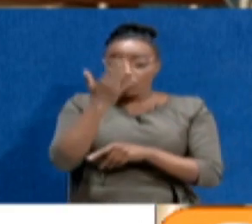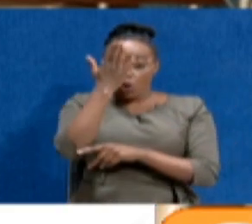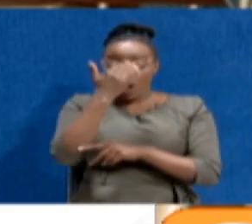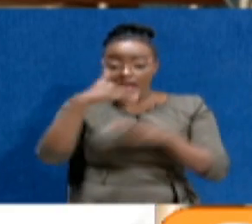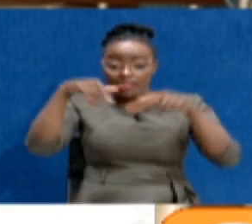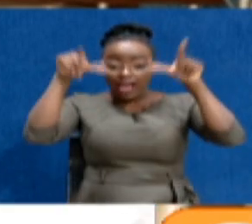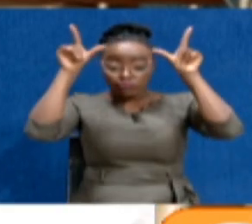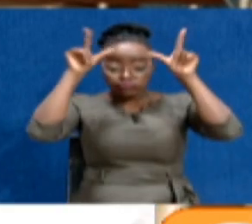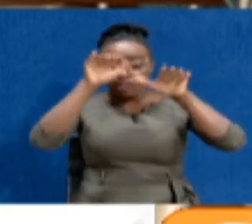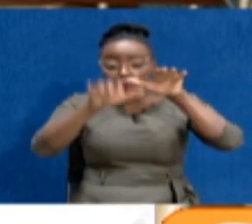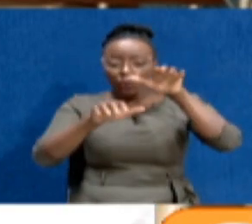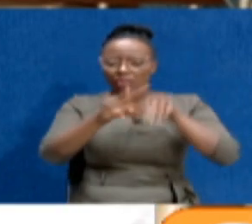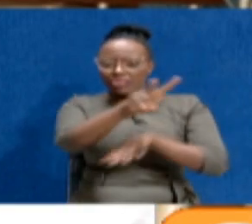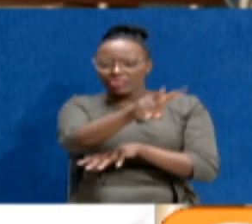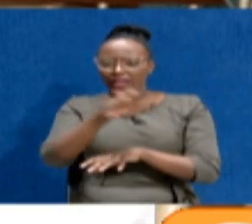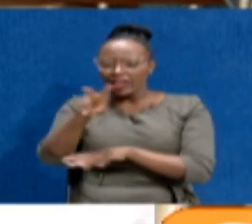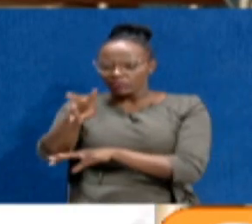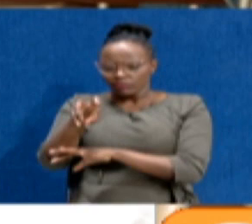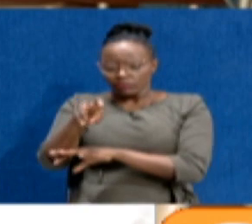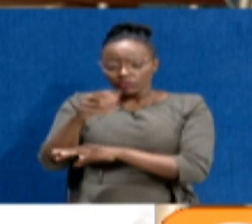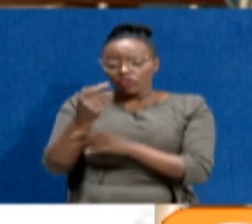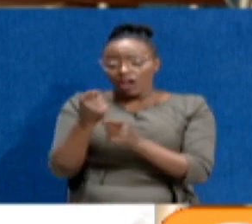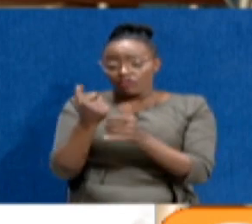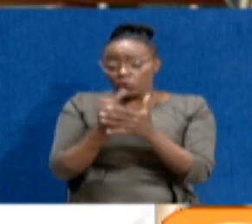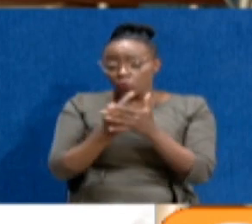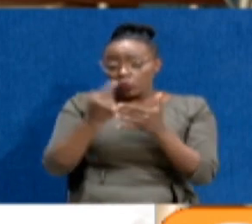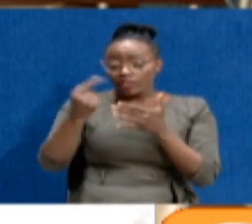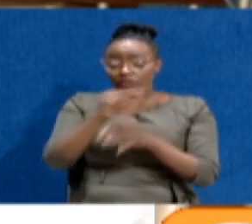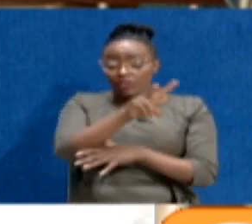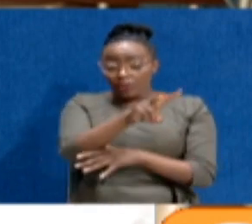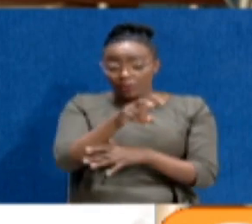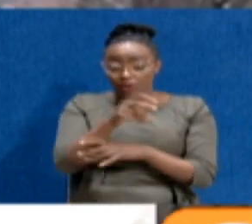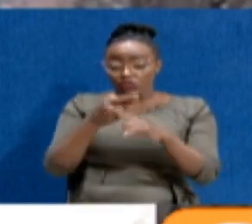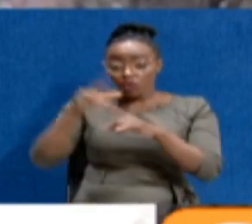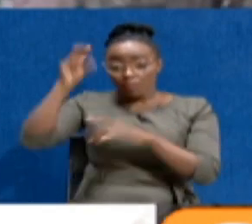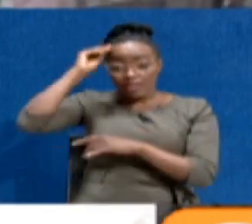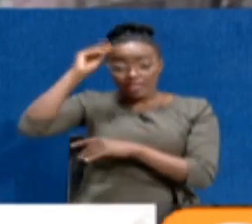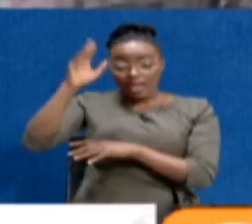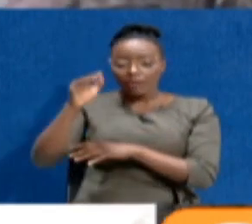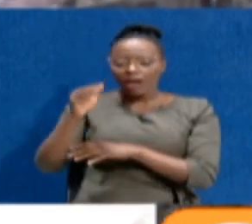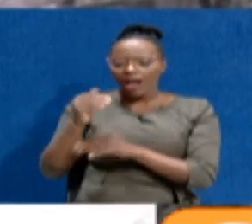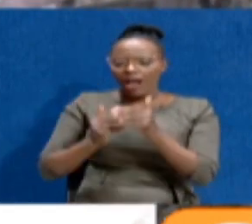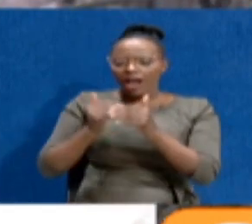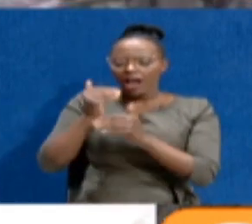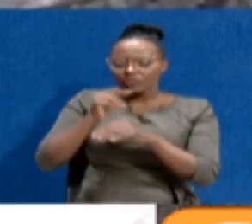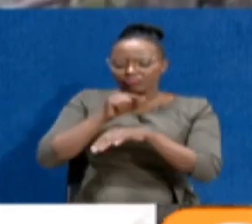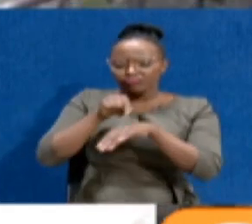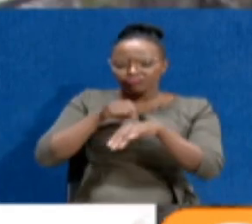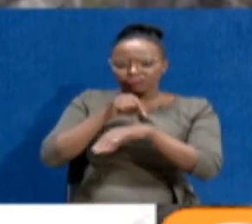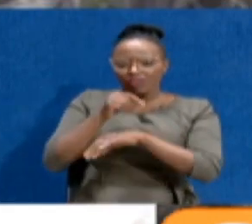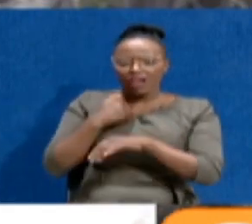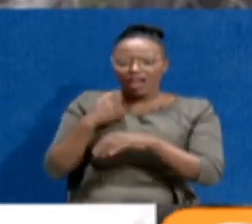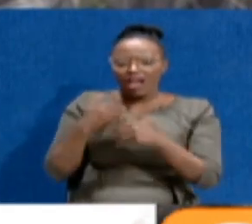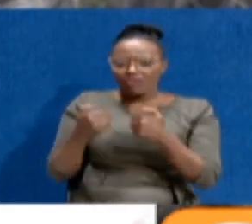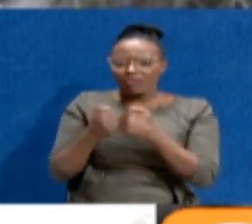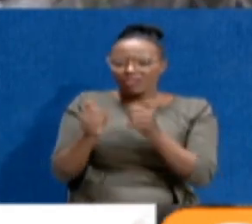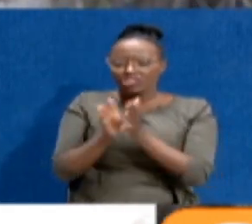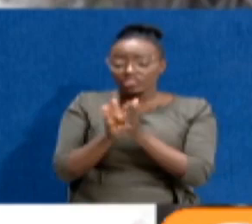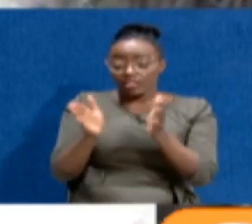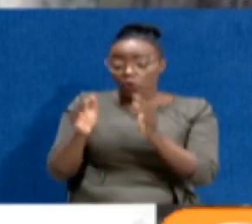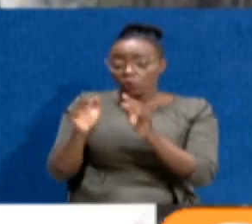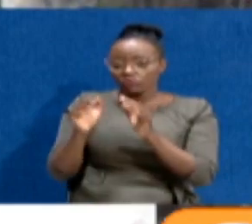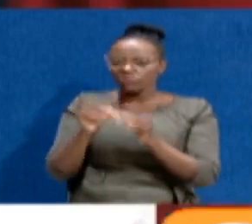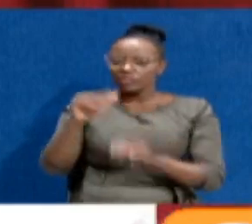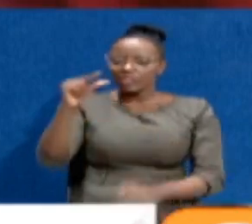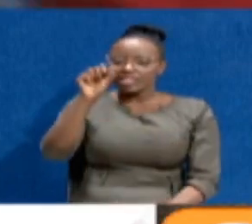over cattle theft for several weeks now. The recovery of the stolen animals from Kiambu comes just hours after a contingent of General